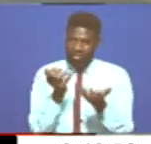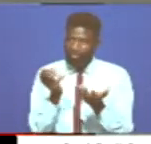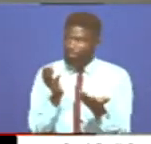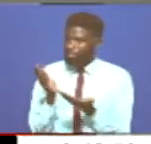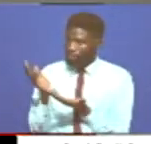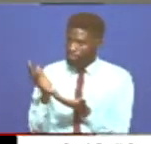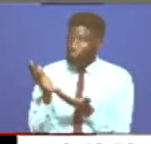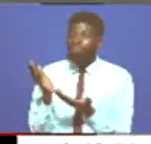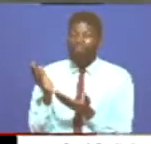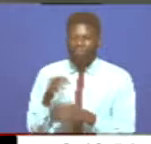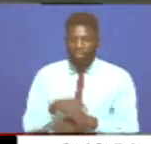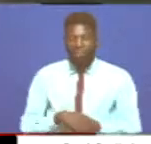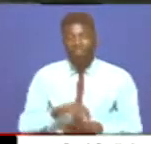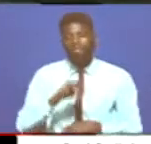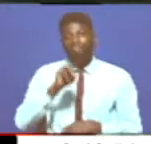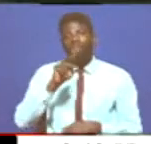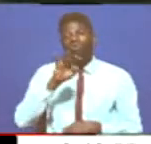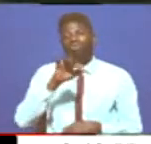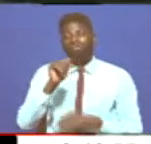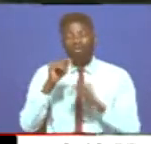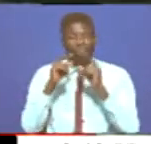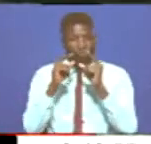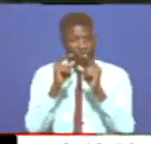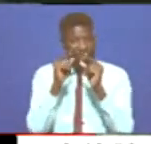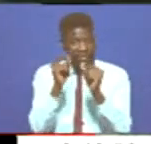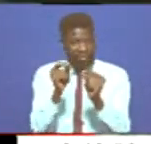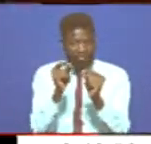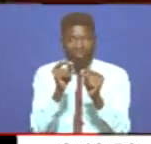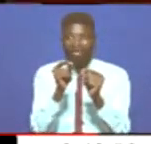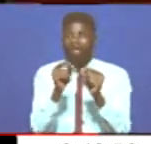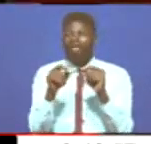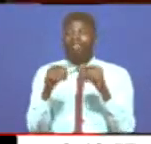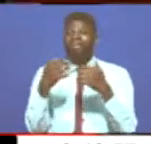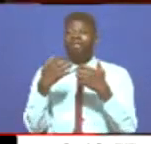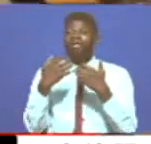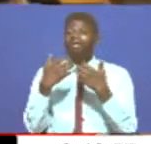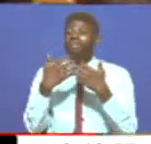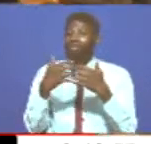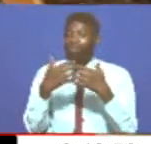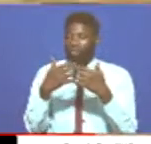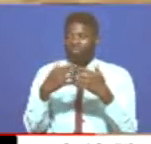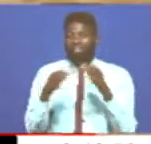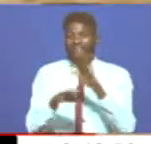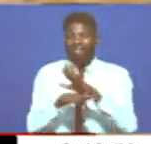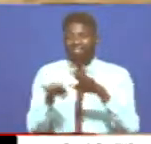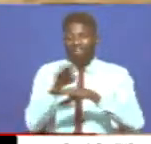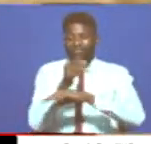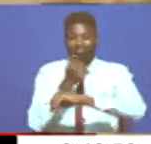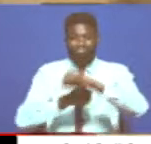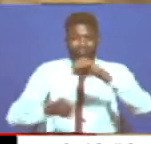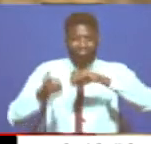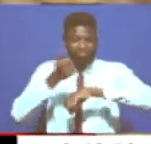says all the necessary equipment has been installed awaiting commissioning by the president in 2 months' time.